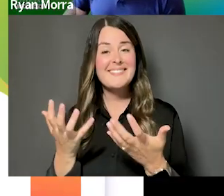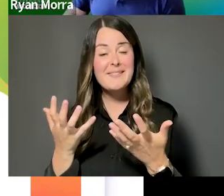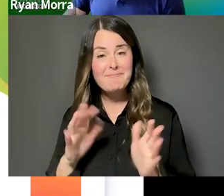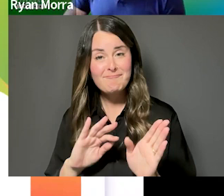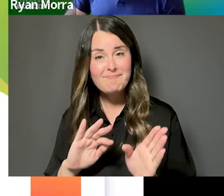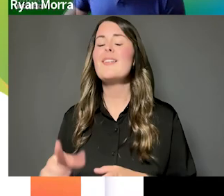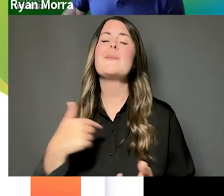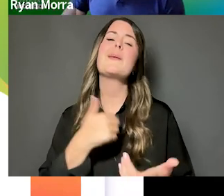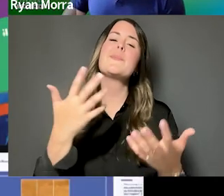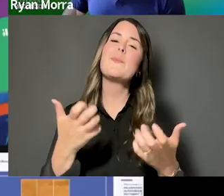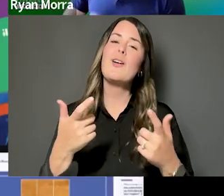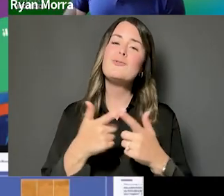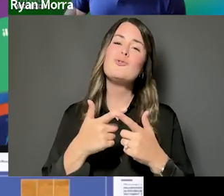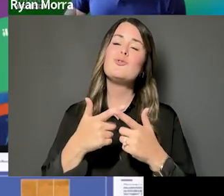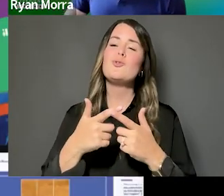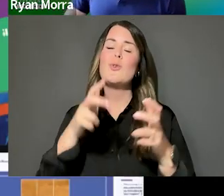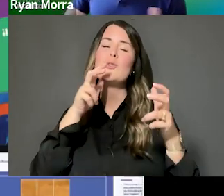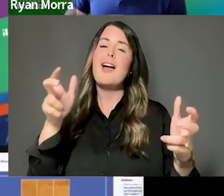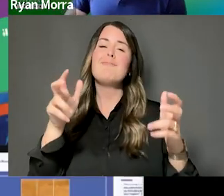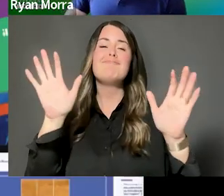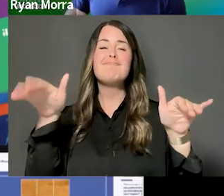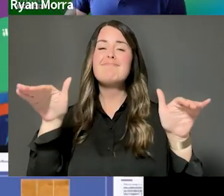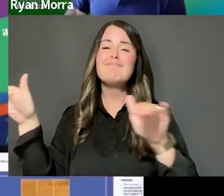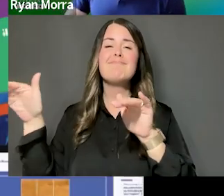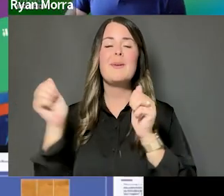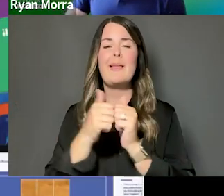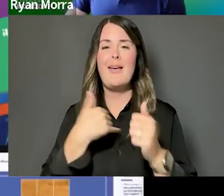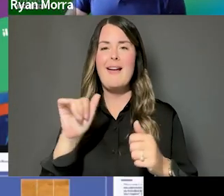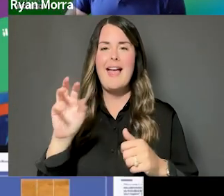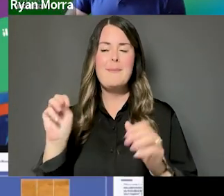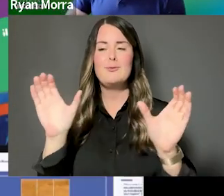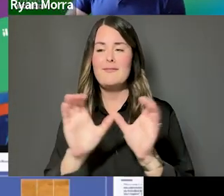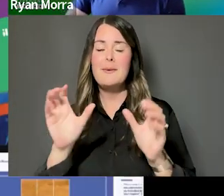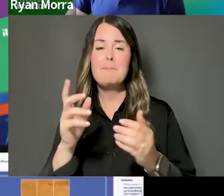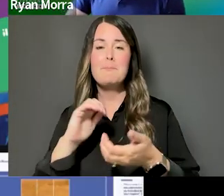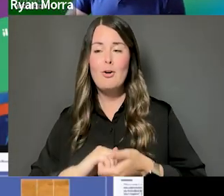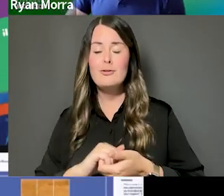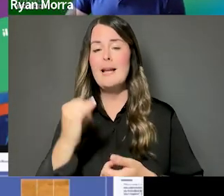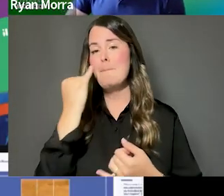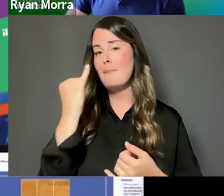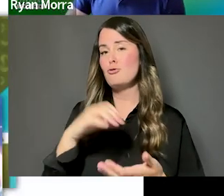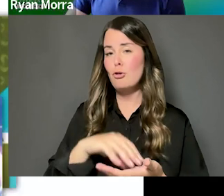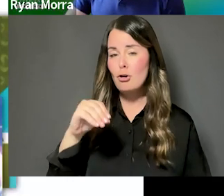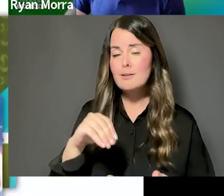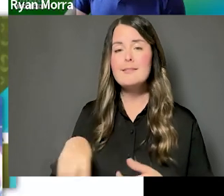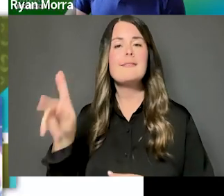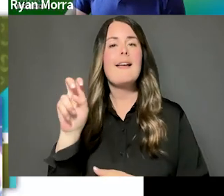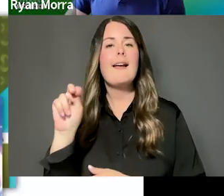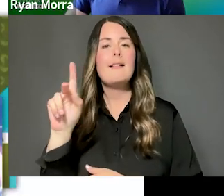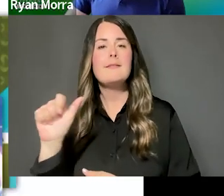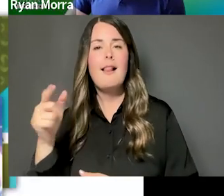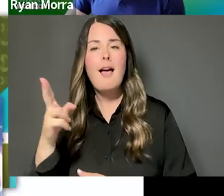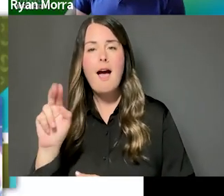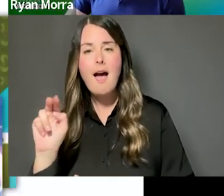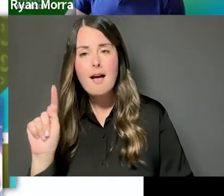with that being said, we want to give a shout out to each of our IM certified partners: Imagine Learning,